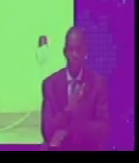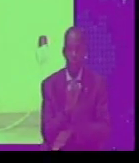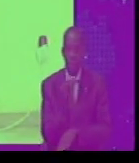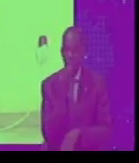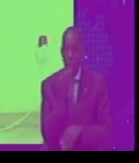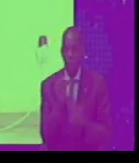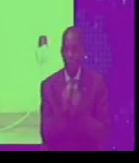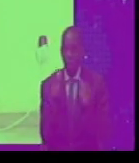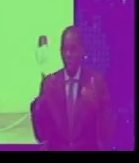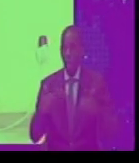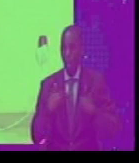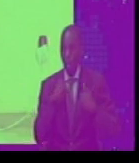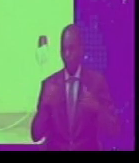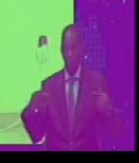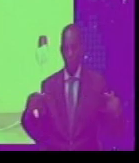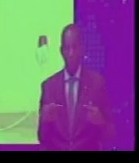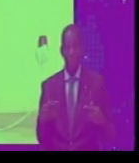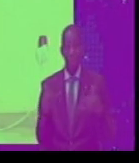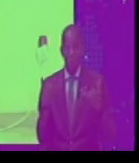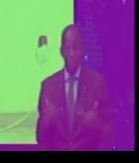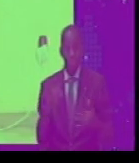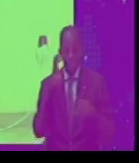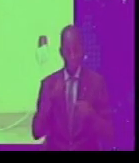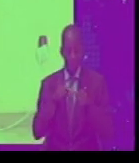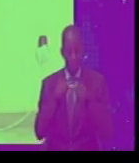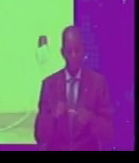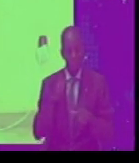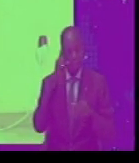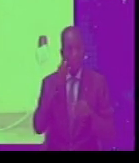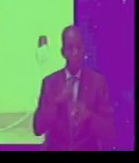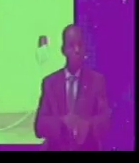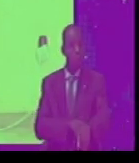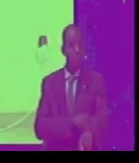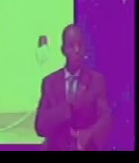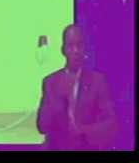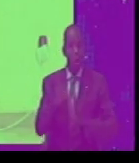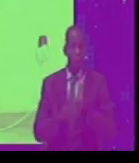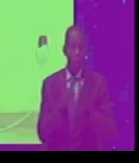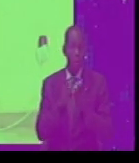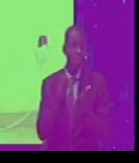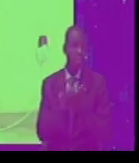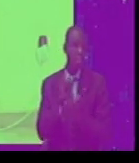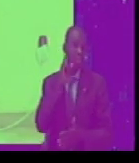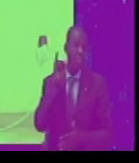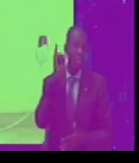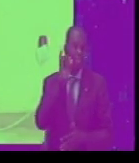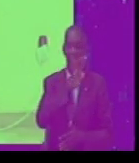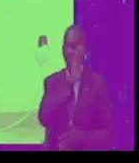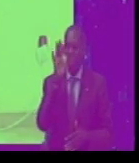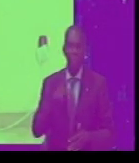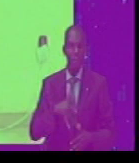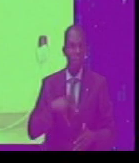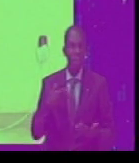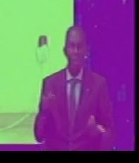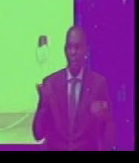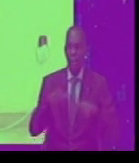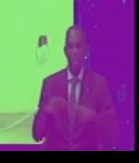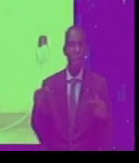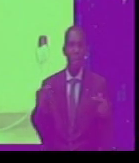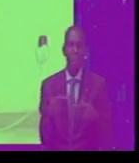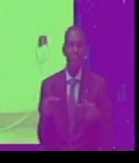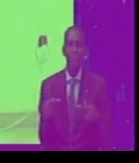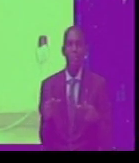meals, breakfast, lunch, or dinner without having that pain. But now I stayed for longer